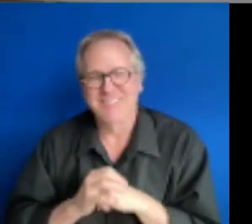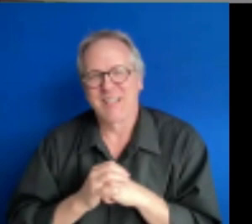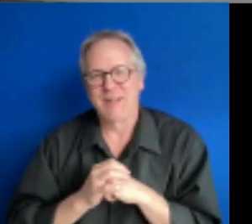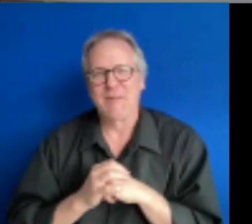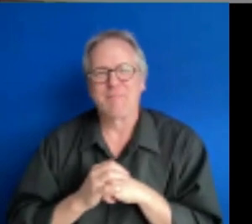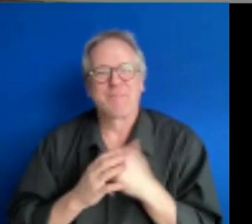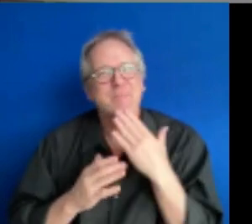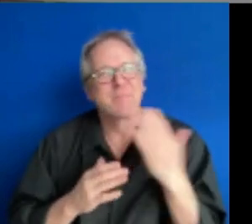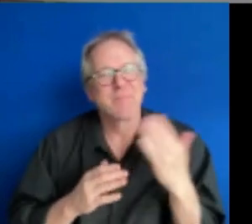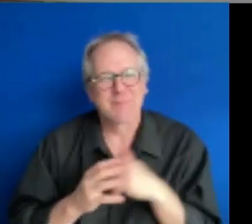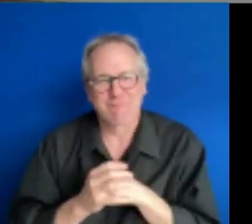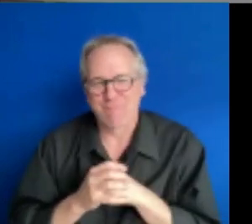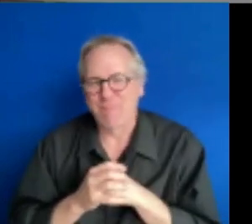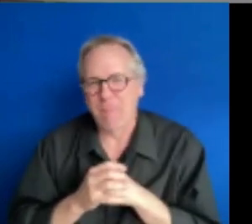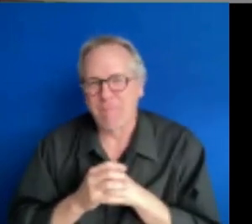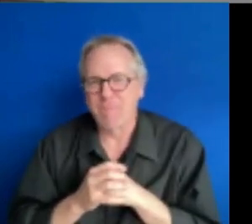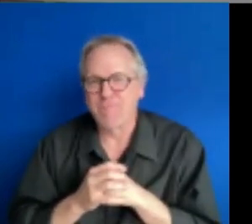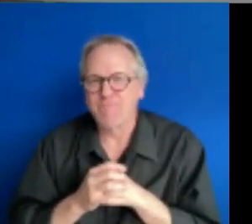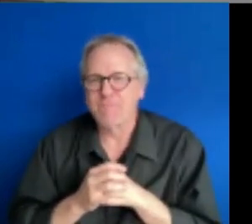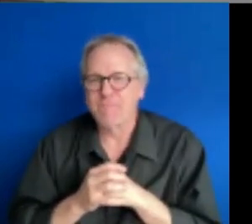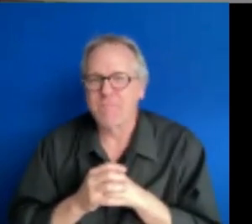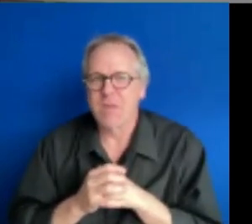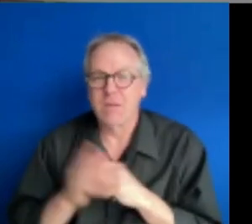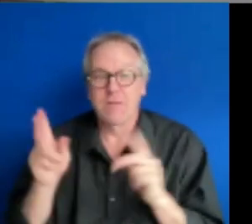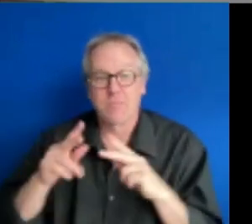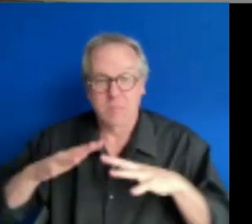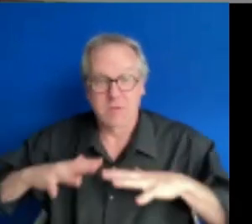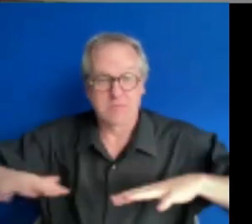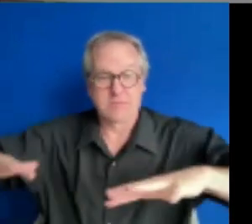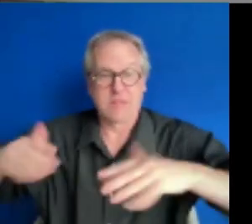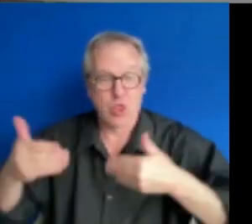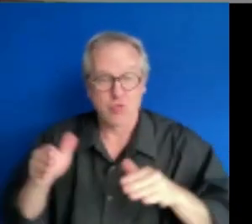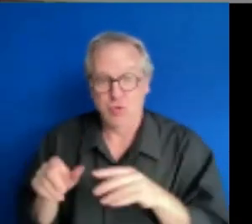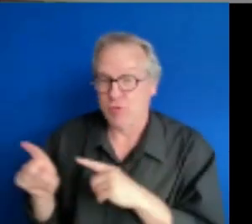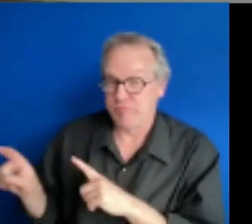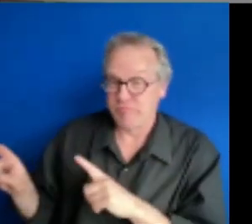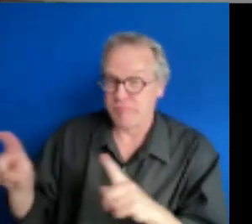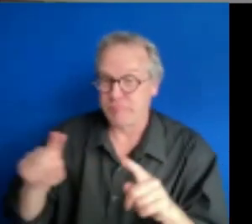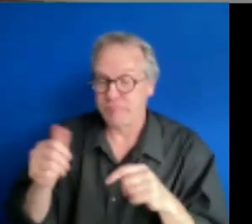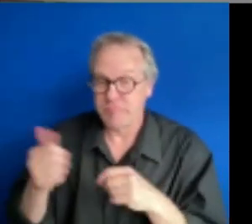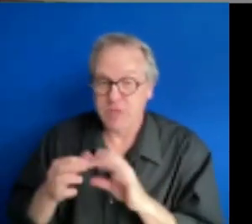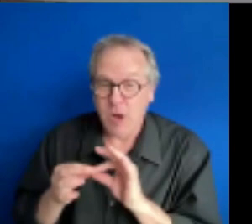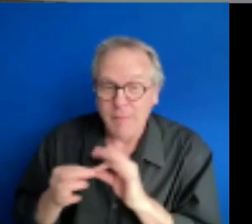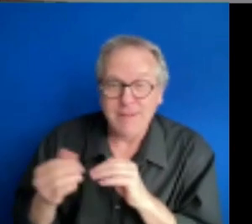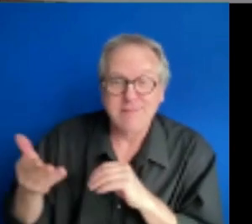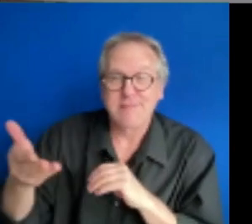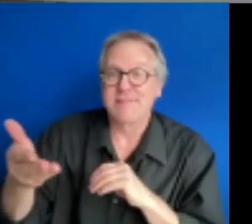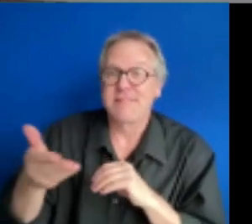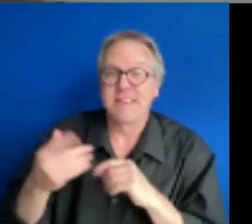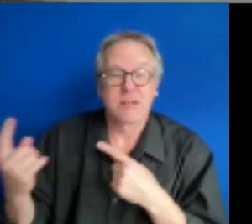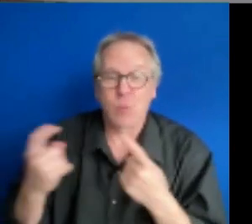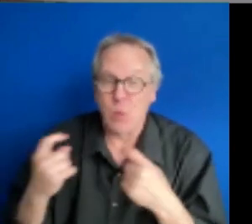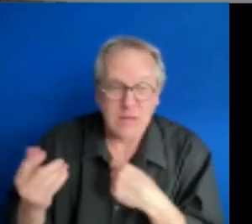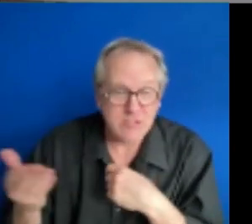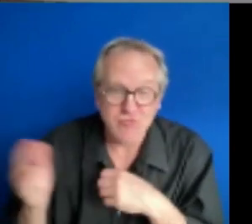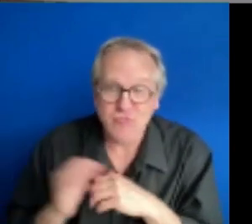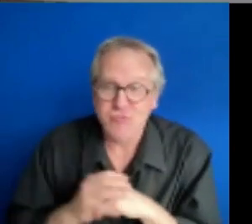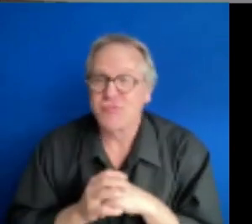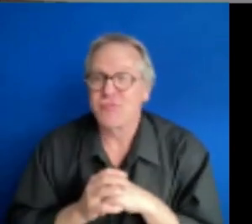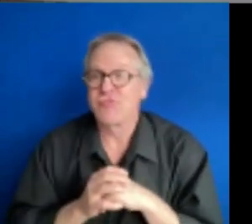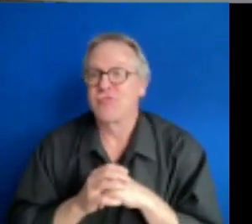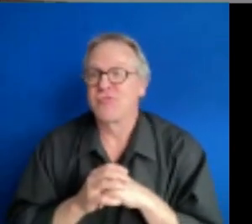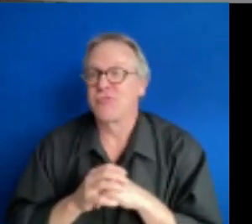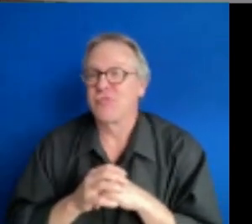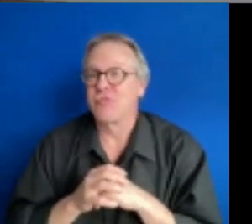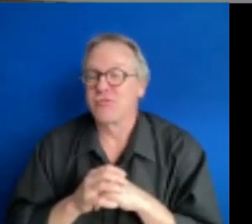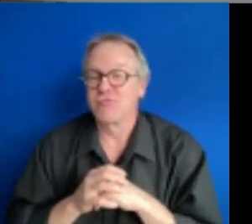Thanks, Amanda. Let me ask the folks here gathered in the room if anybody has a comment or question, or do you